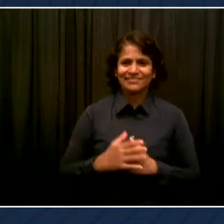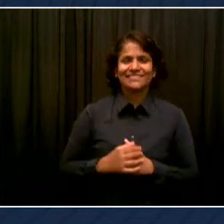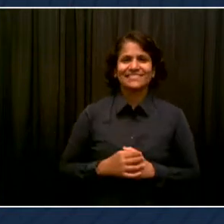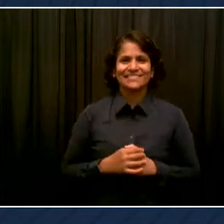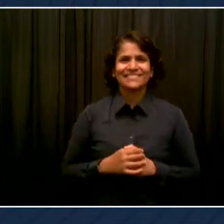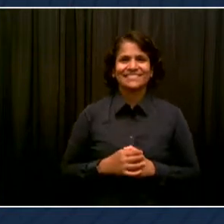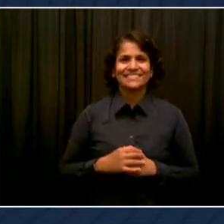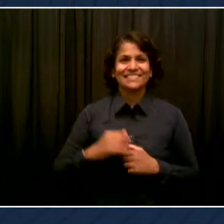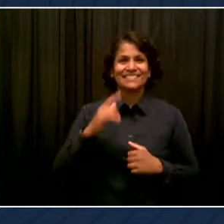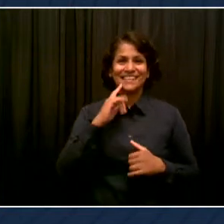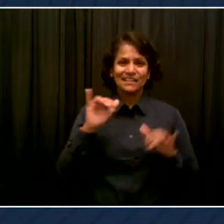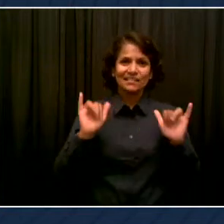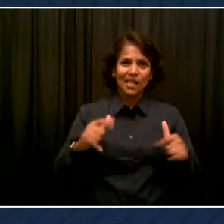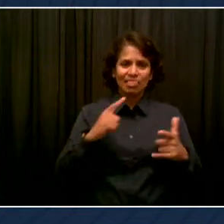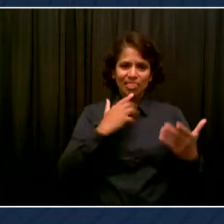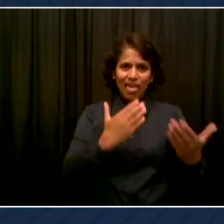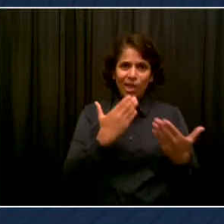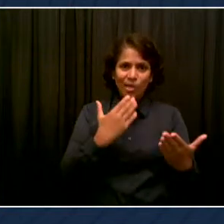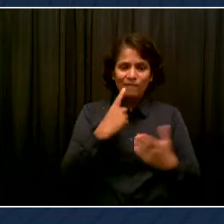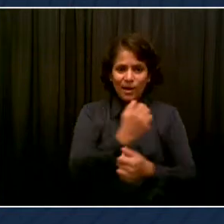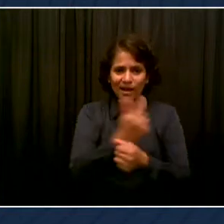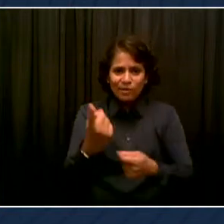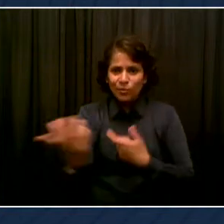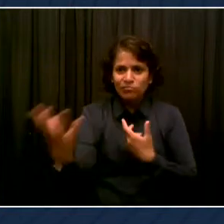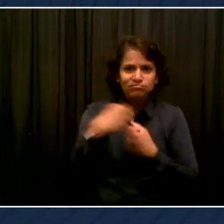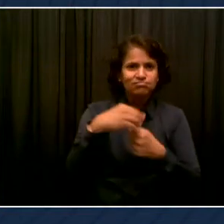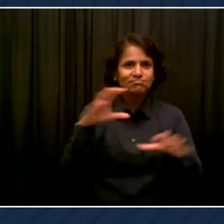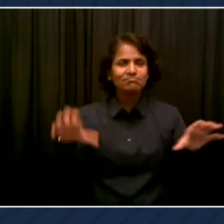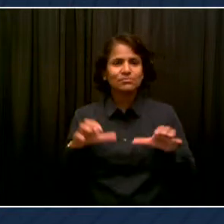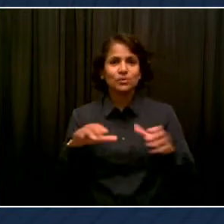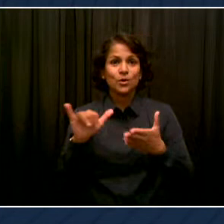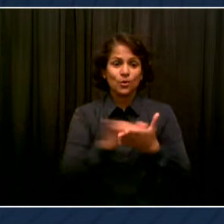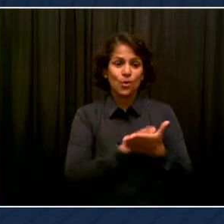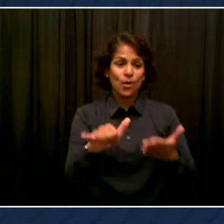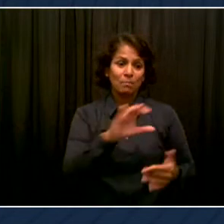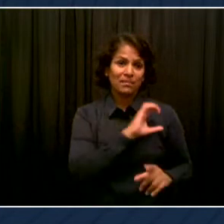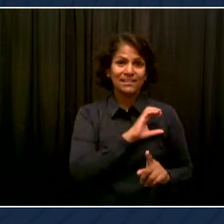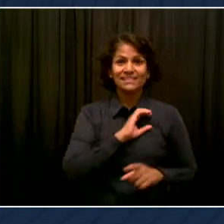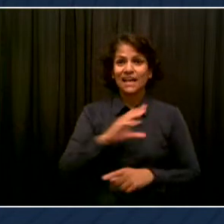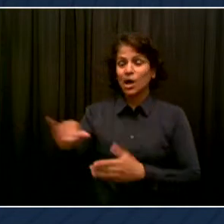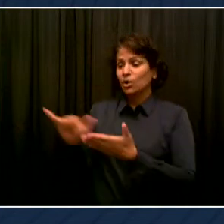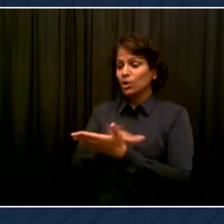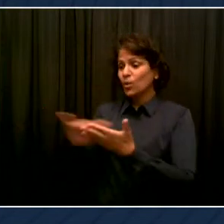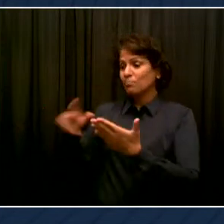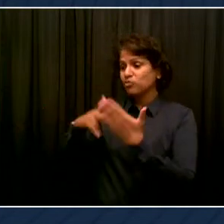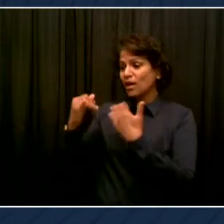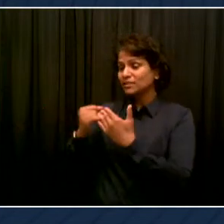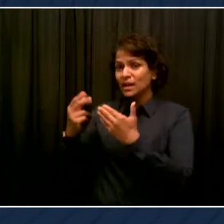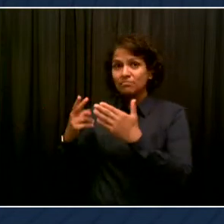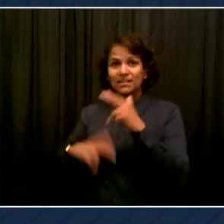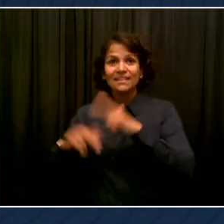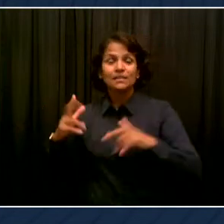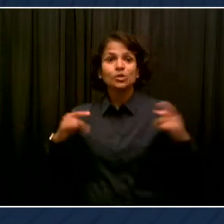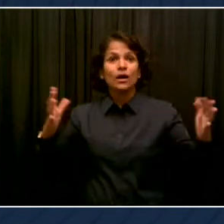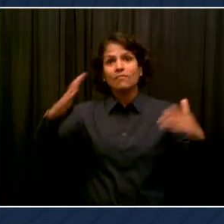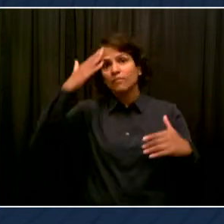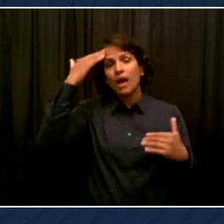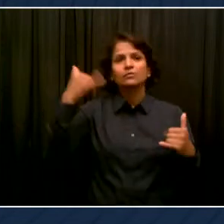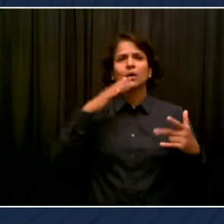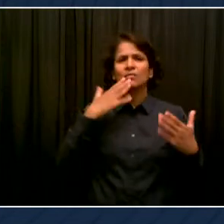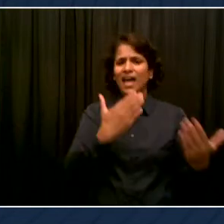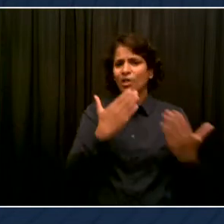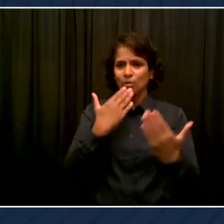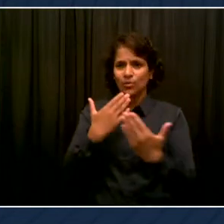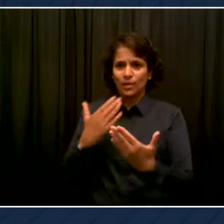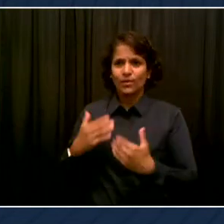program, obviously NYPD, Nycha, and everyone, how important it is to give back to the community.